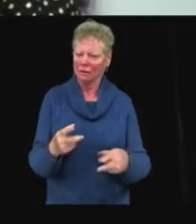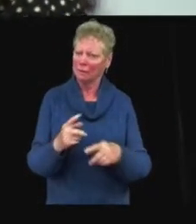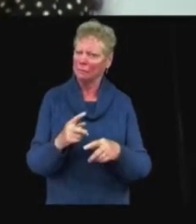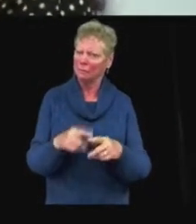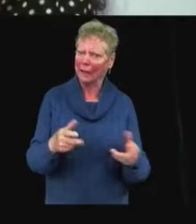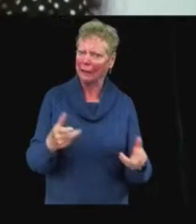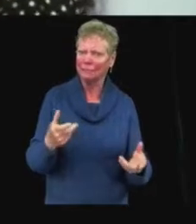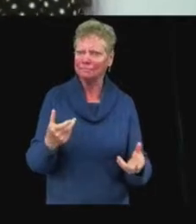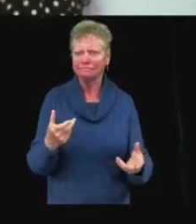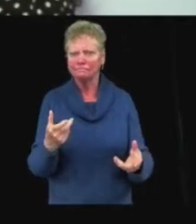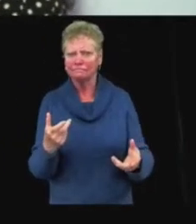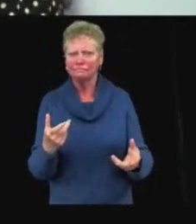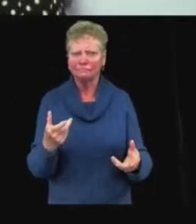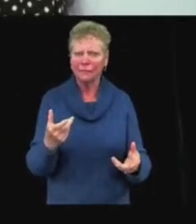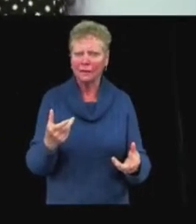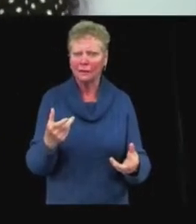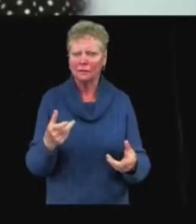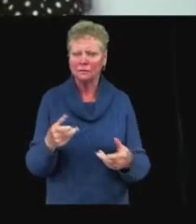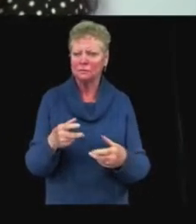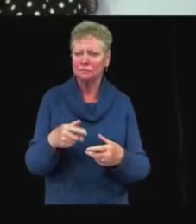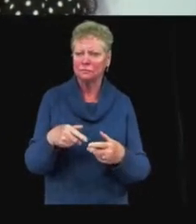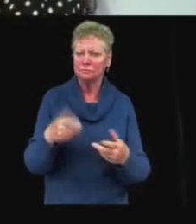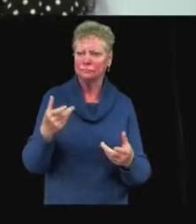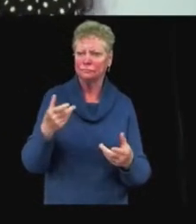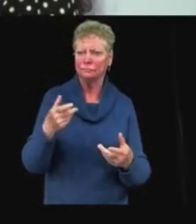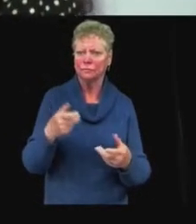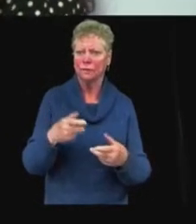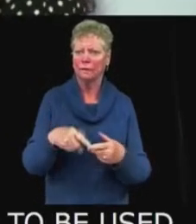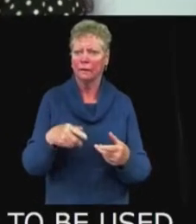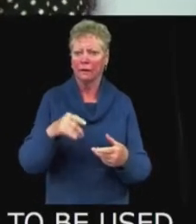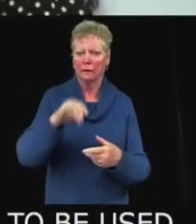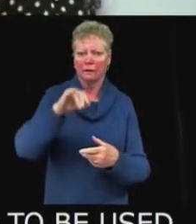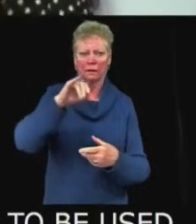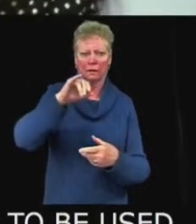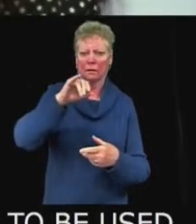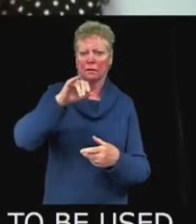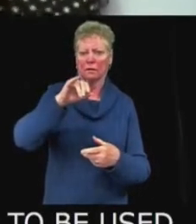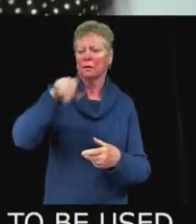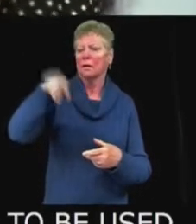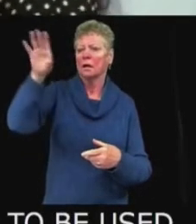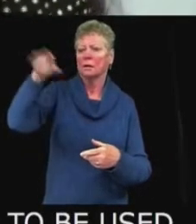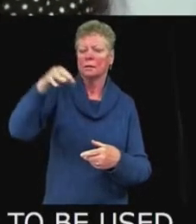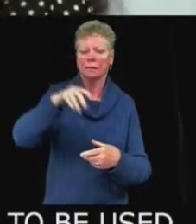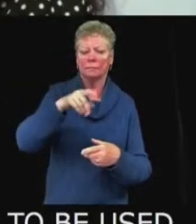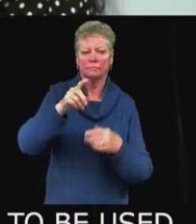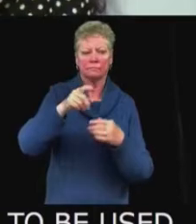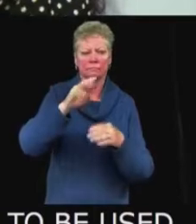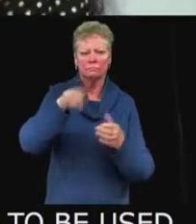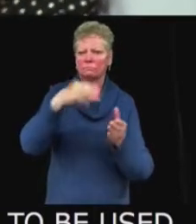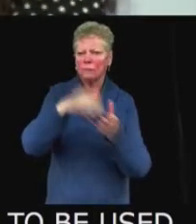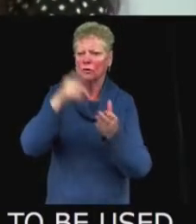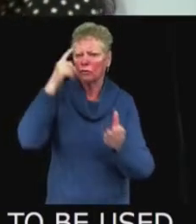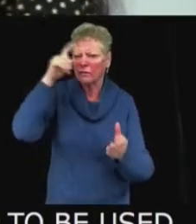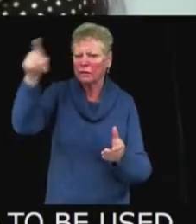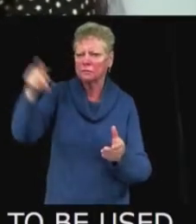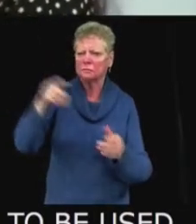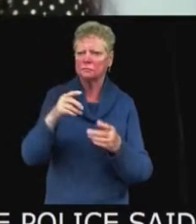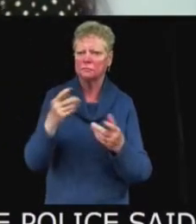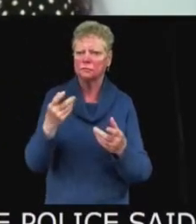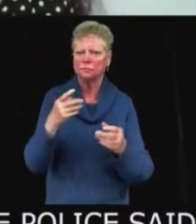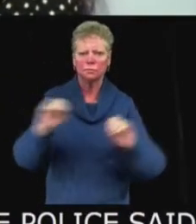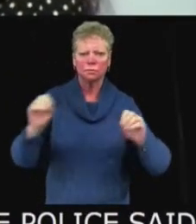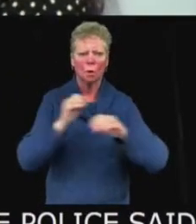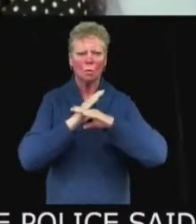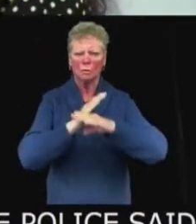for things like, I mean, particularly post Justin Bork, where people said, well, the police didn't have protection, we need these vehicles, and now are being used